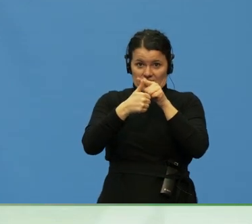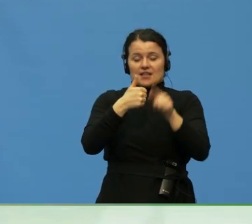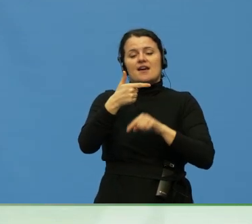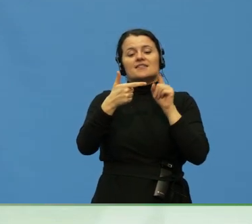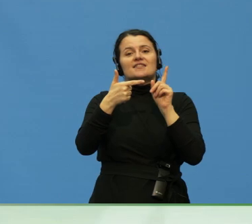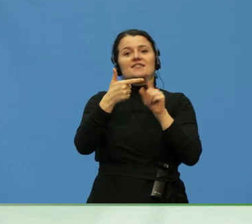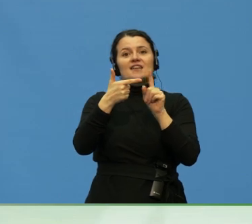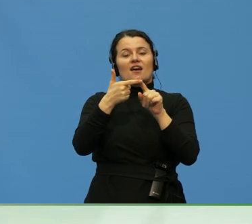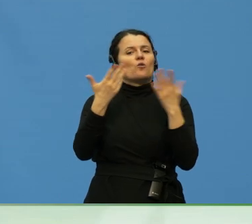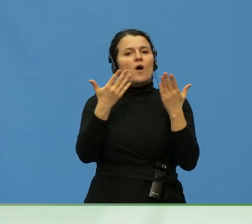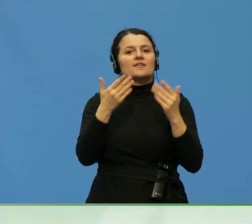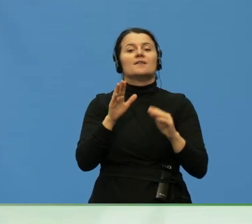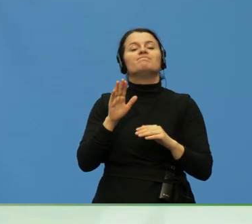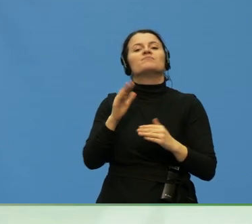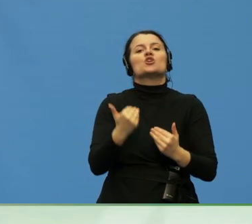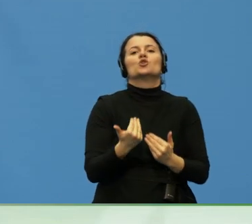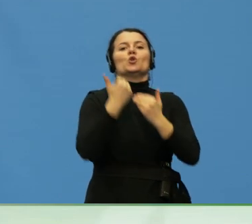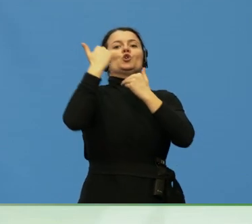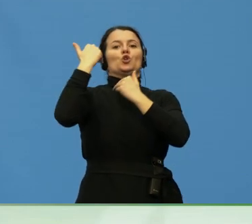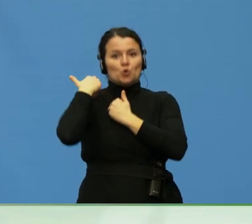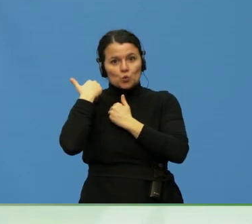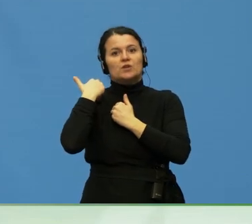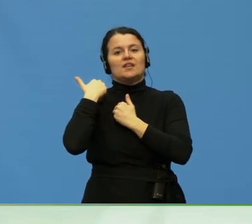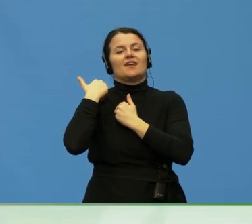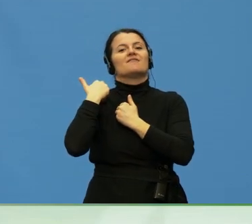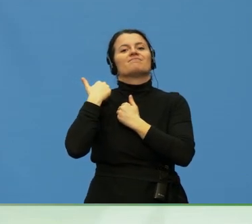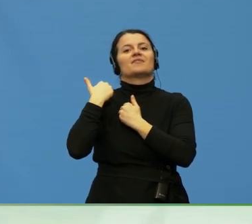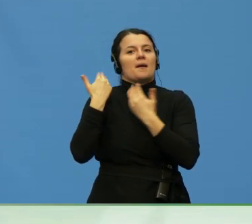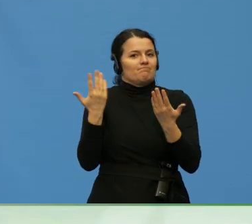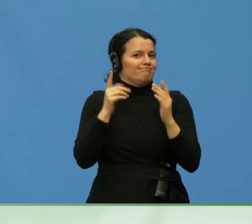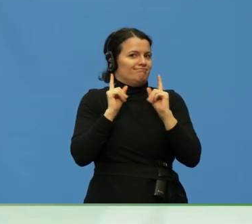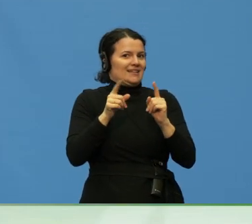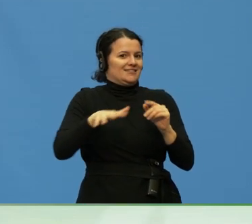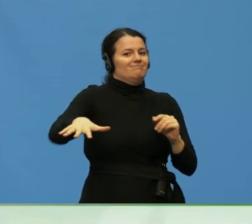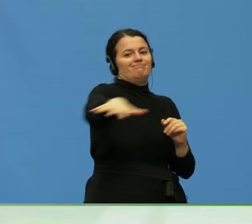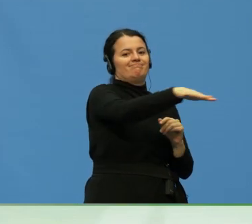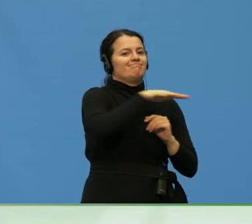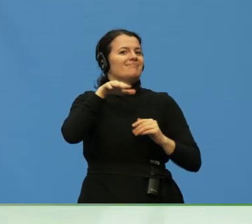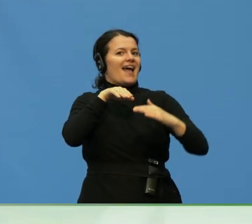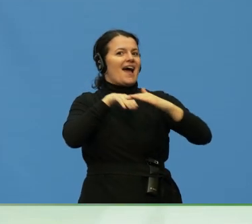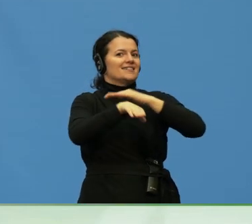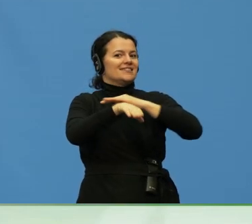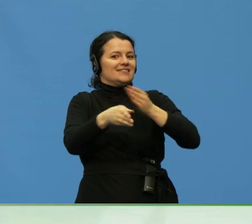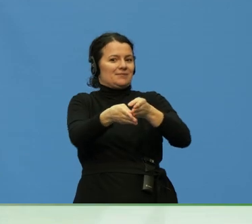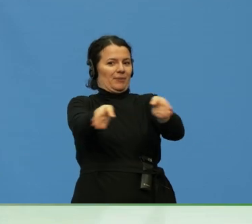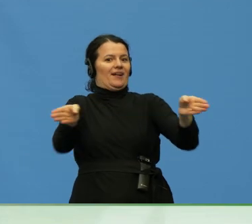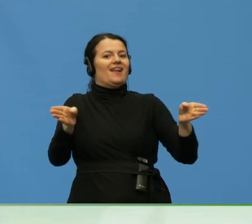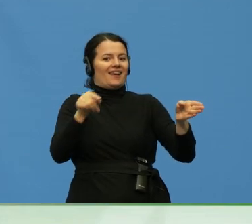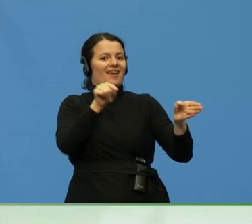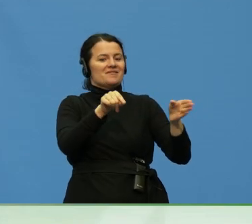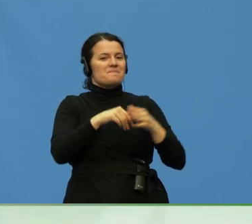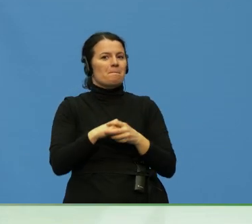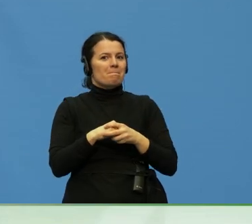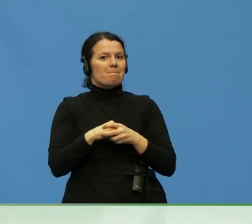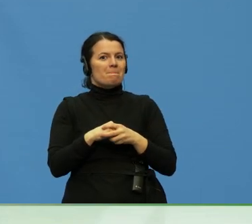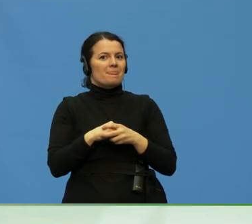the duty to create an accessible life world has a